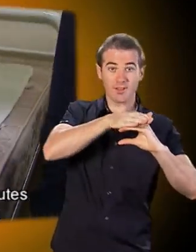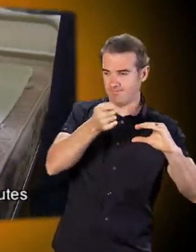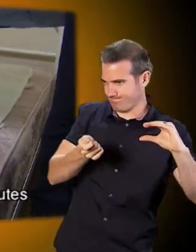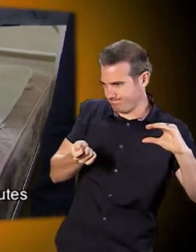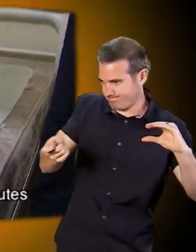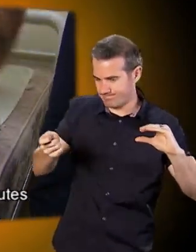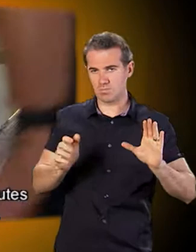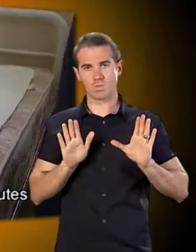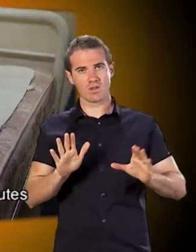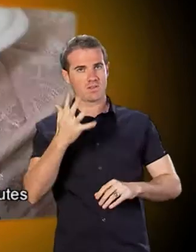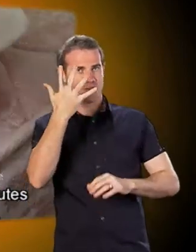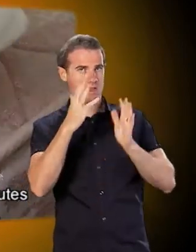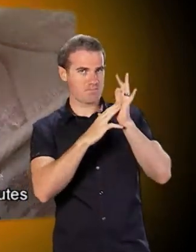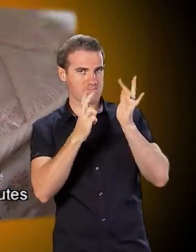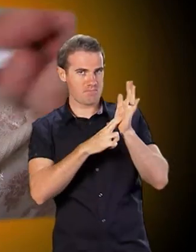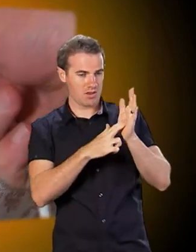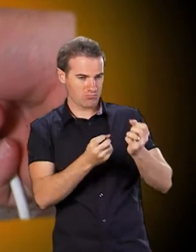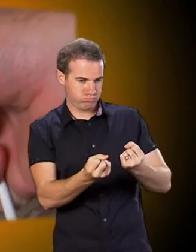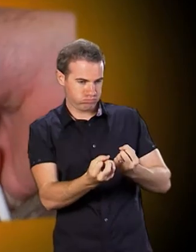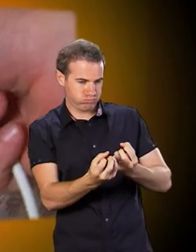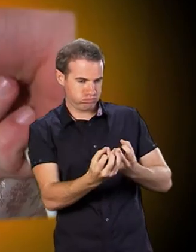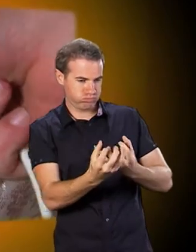it on and wait for five minutes for it to warm up.